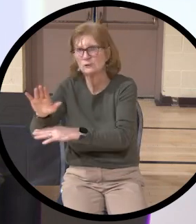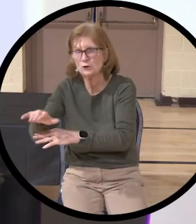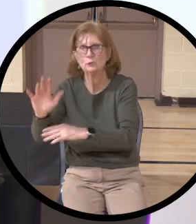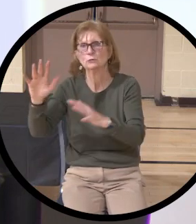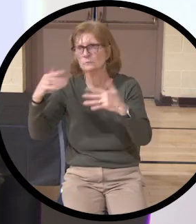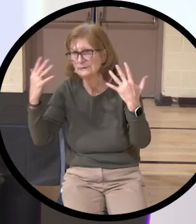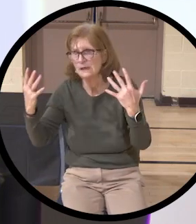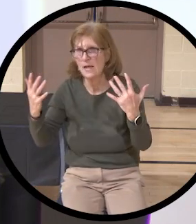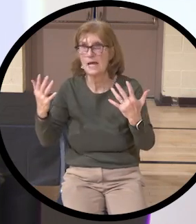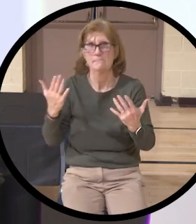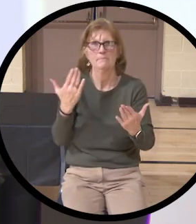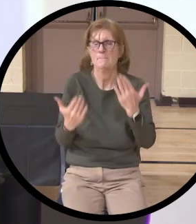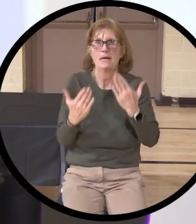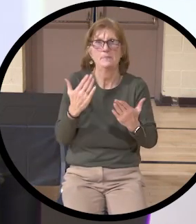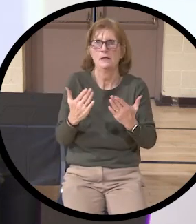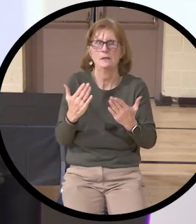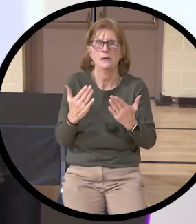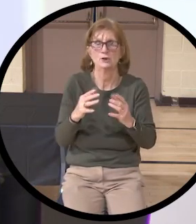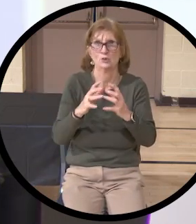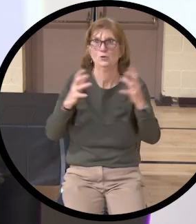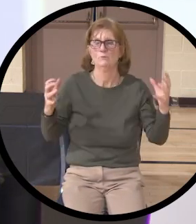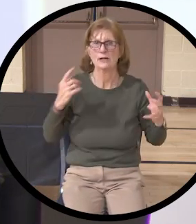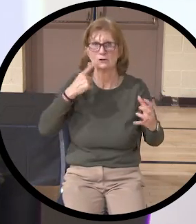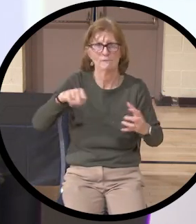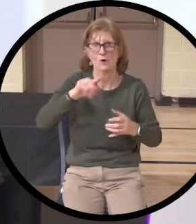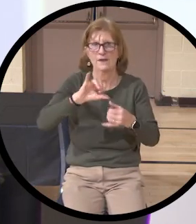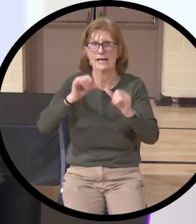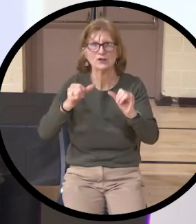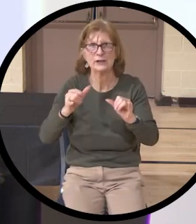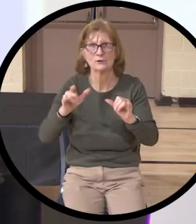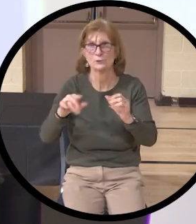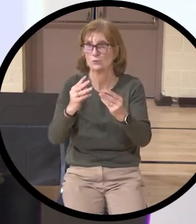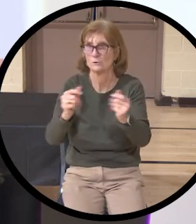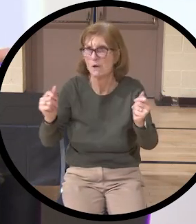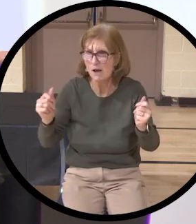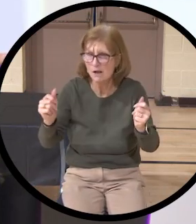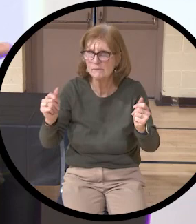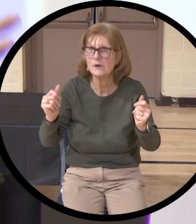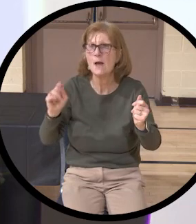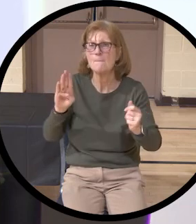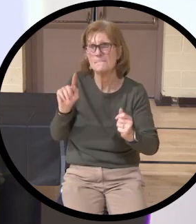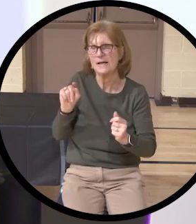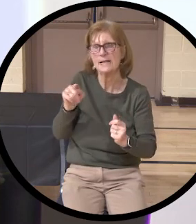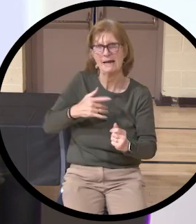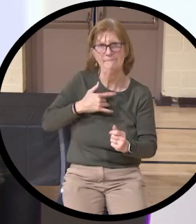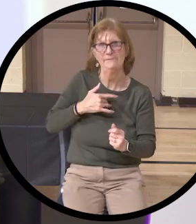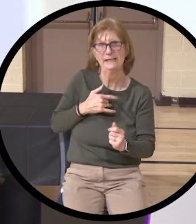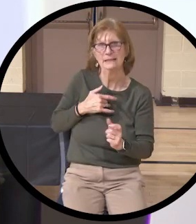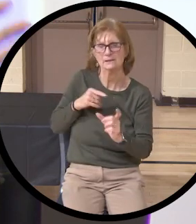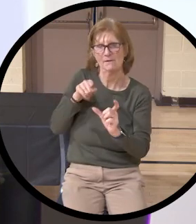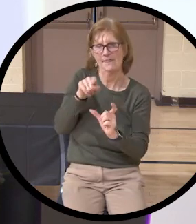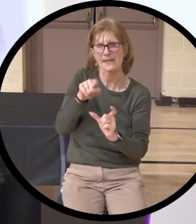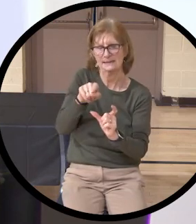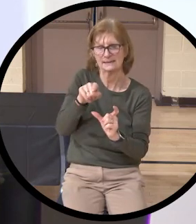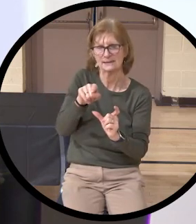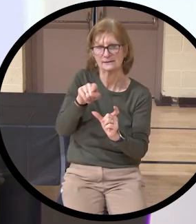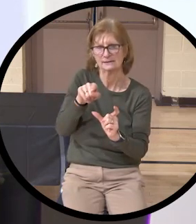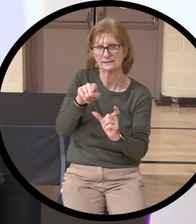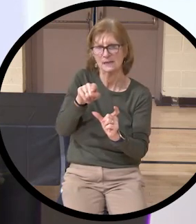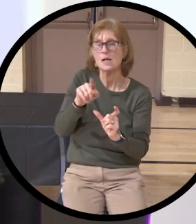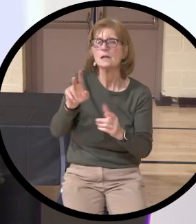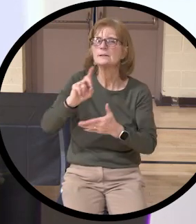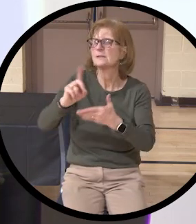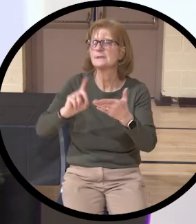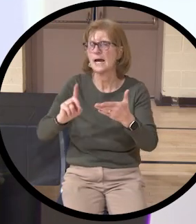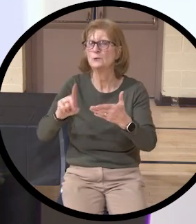too much for the traffic engineering to really fix. But I do think that these designs will definitely not make the